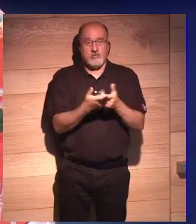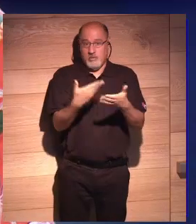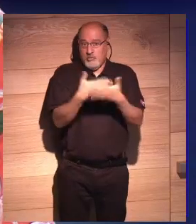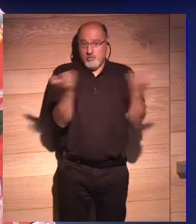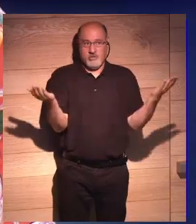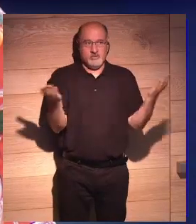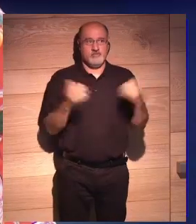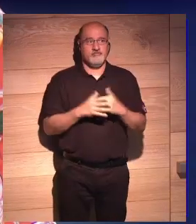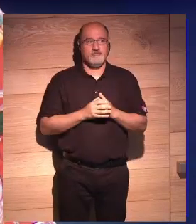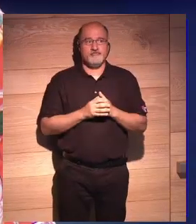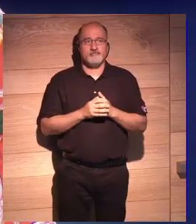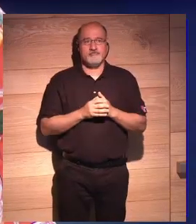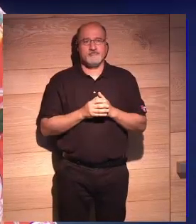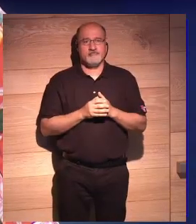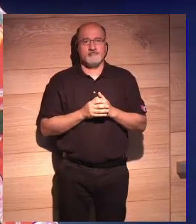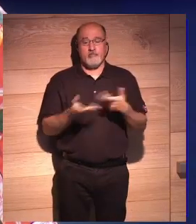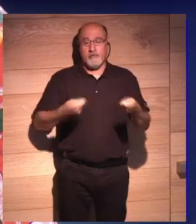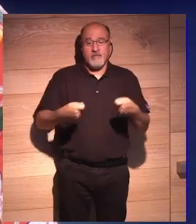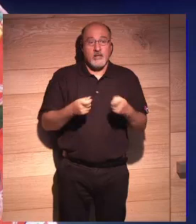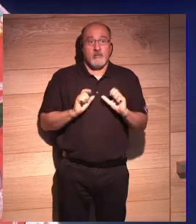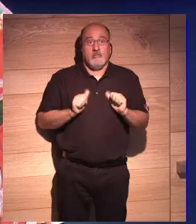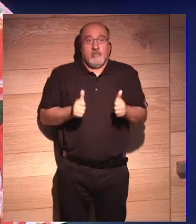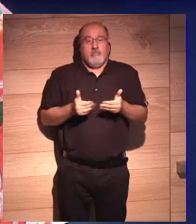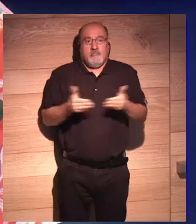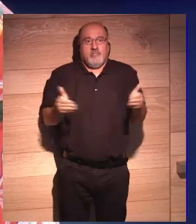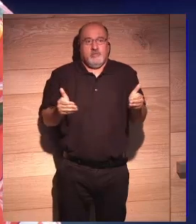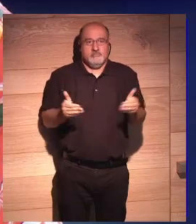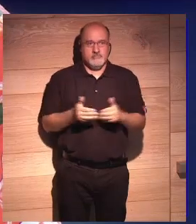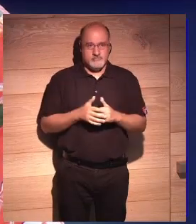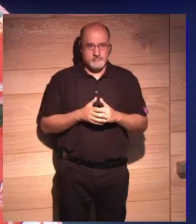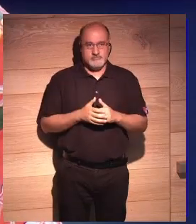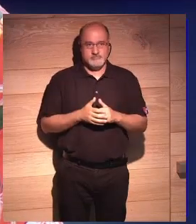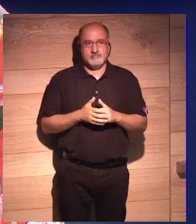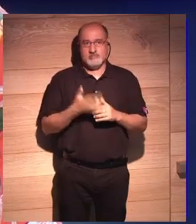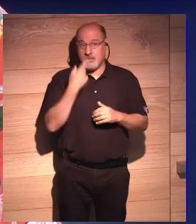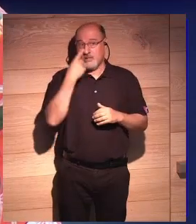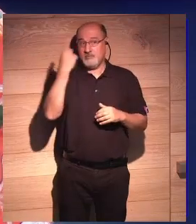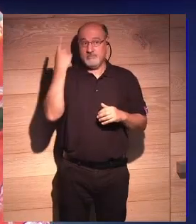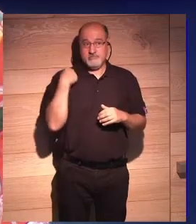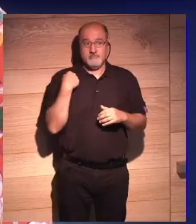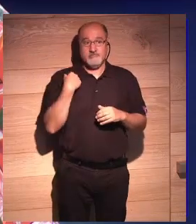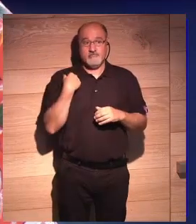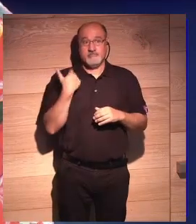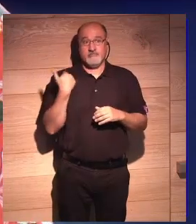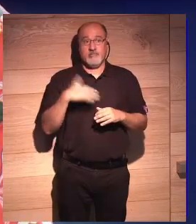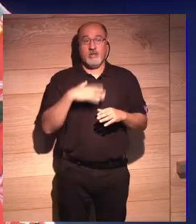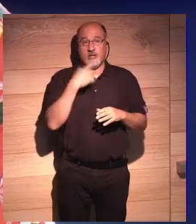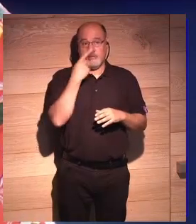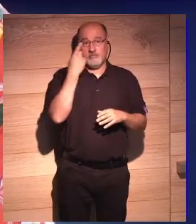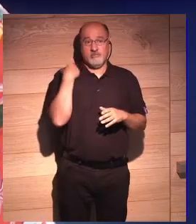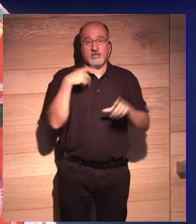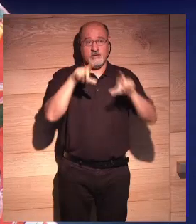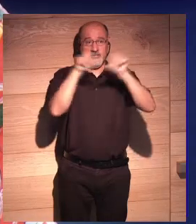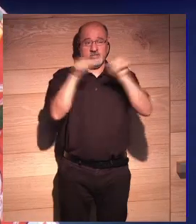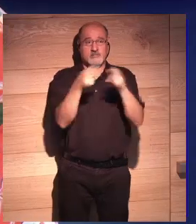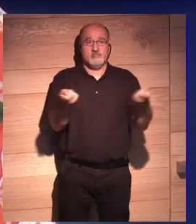contents, entertainment contents for the audience, but at a very early stage of the market. And well, basically 1 year ago, I closed